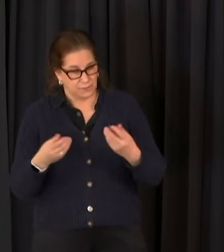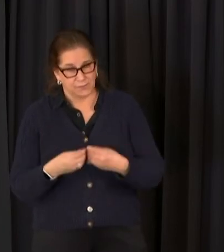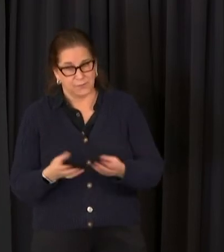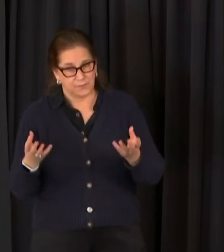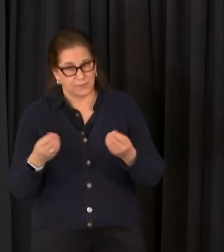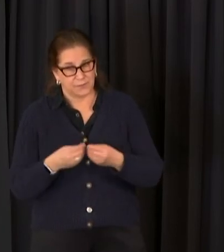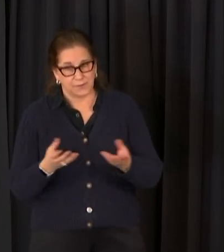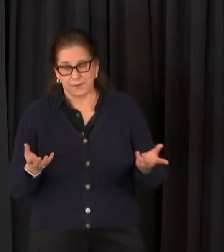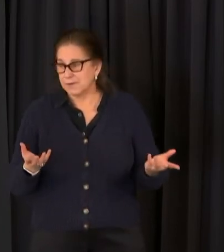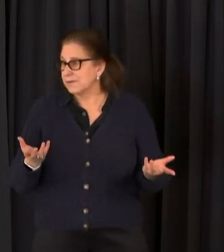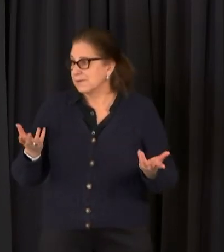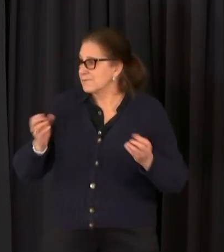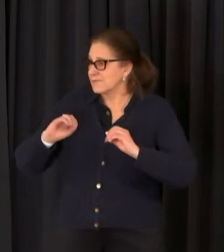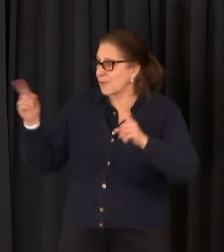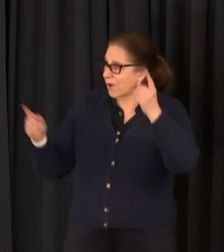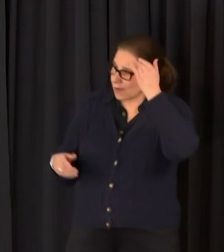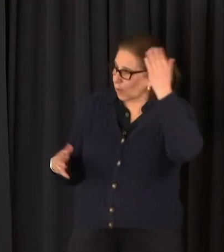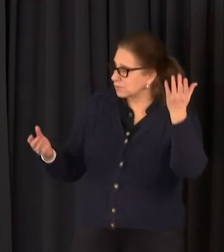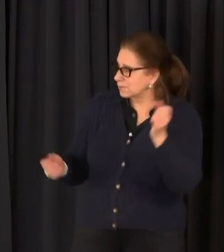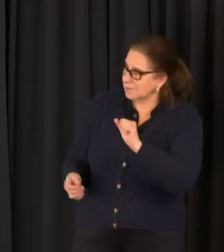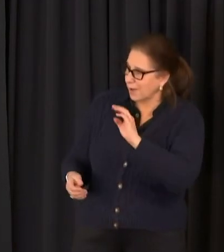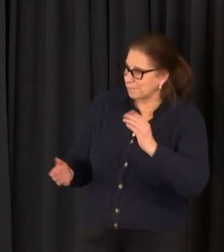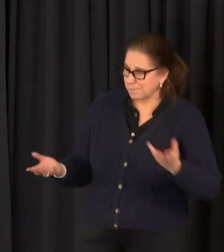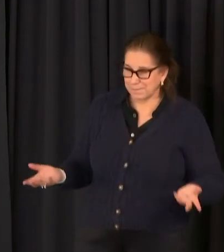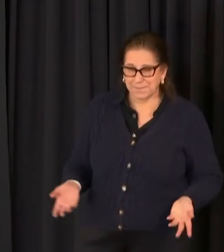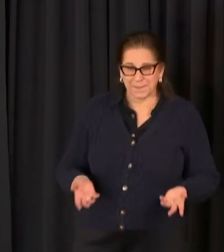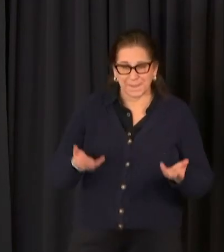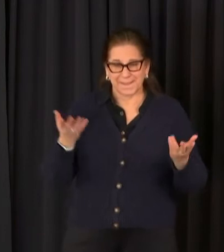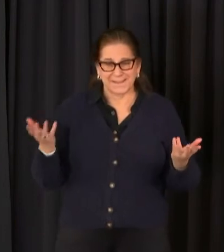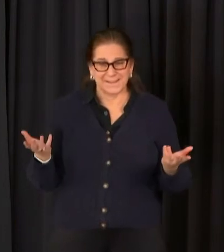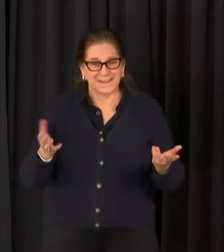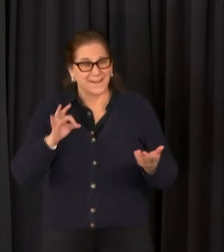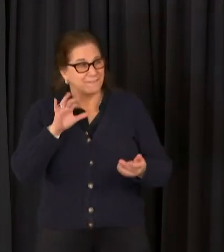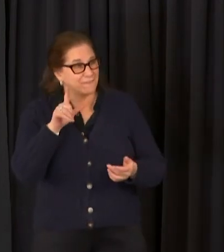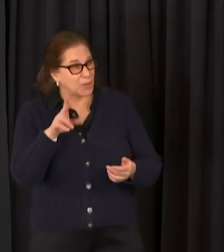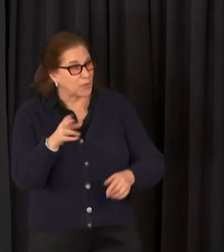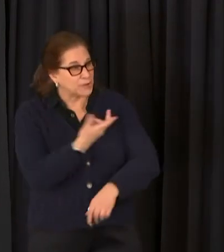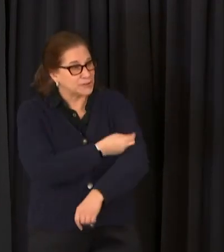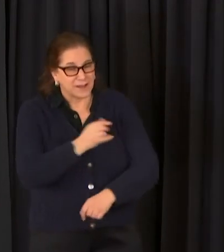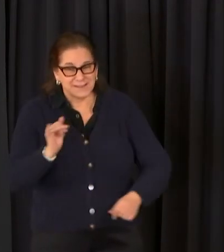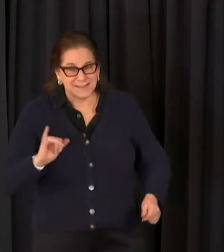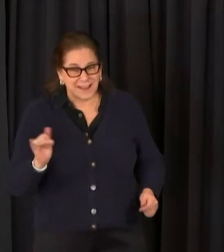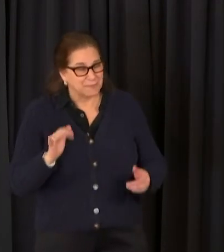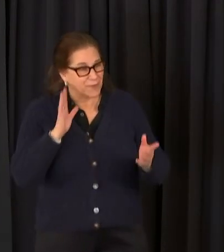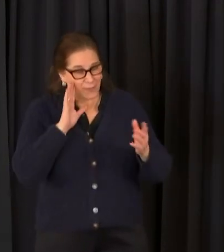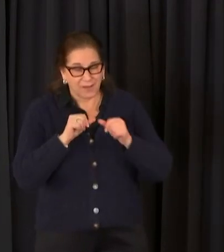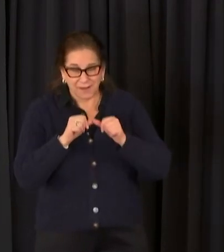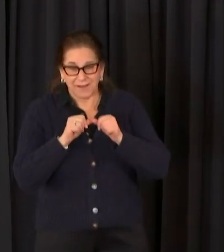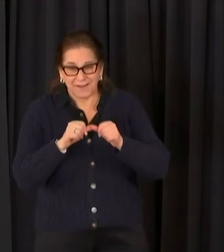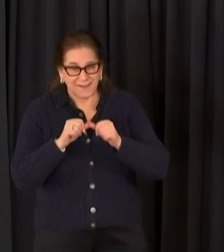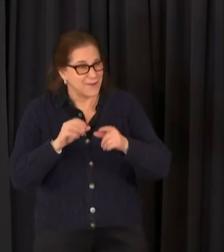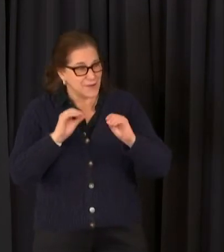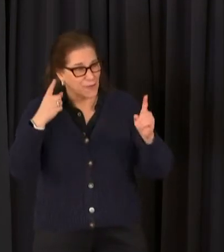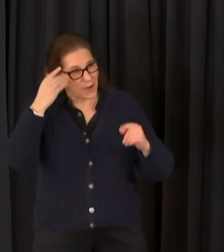to? Nobody knows, Sam. Nobody knows. So I was just saying, so like a flu shot, you're supposed to get one every year? That's the legit answer. Nobody knows.